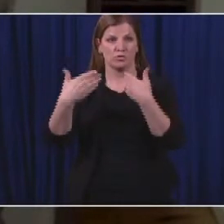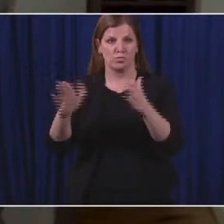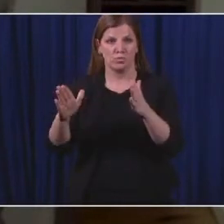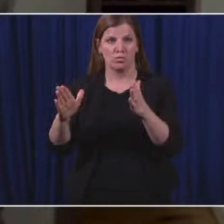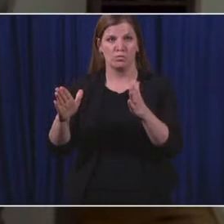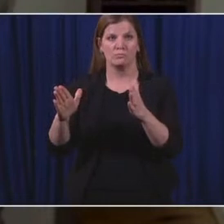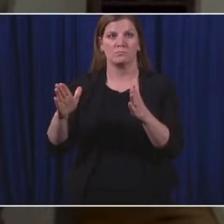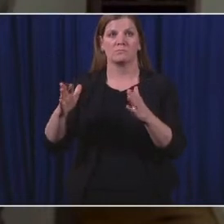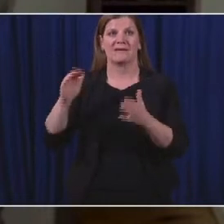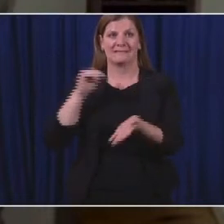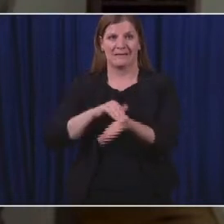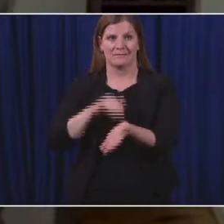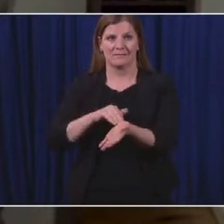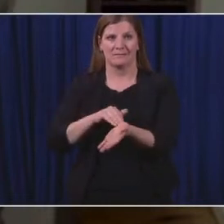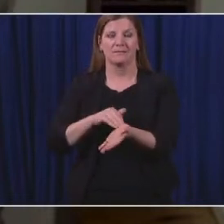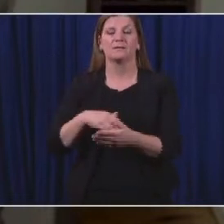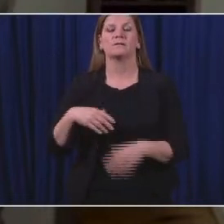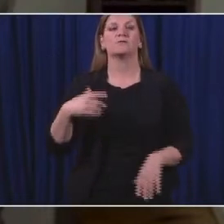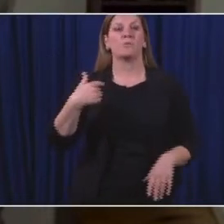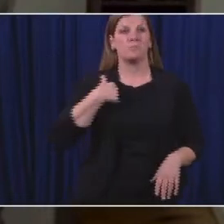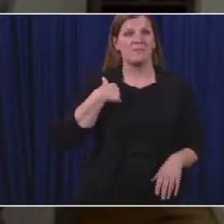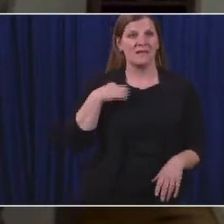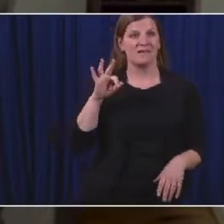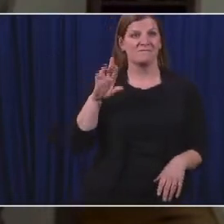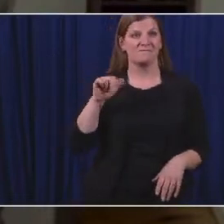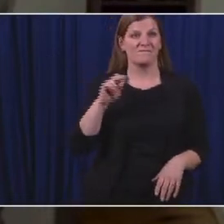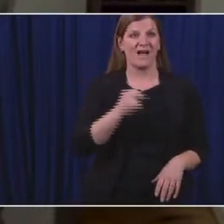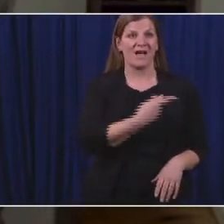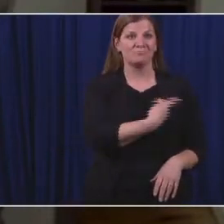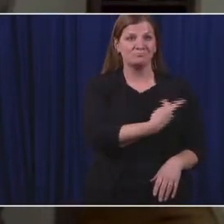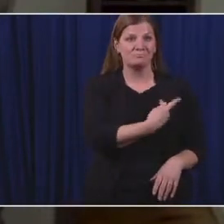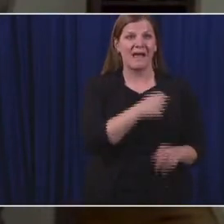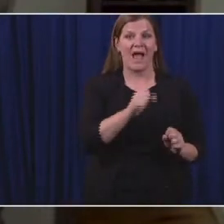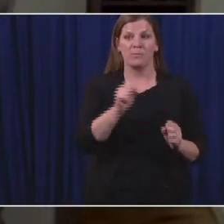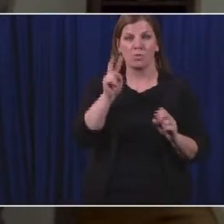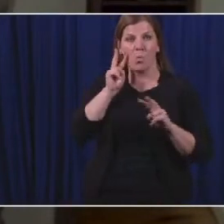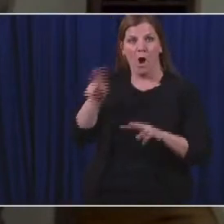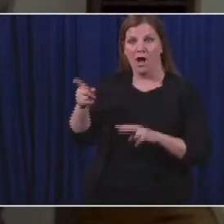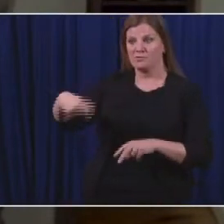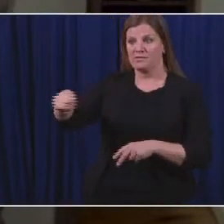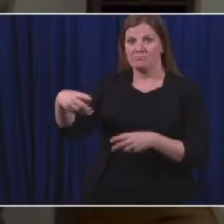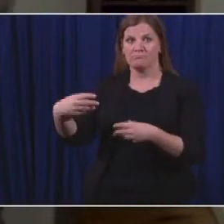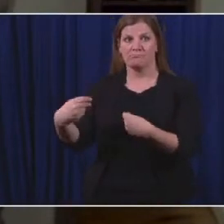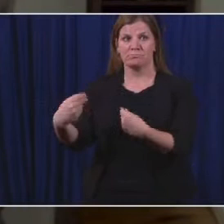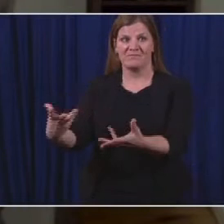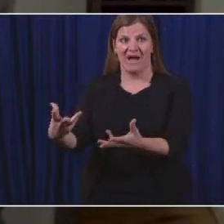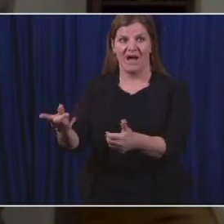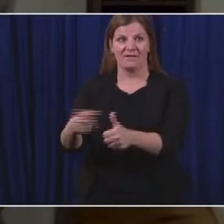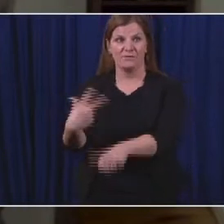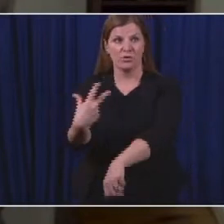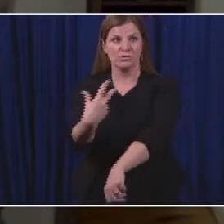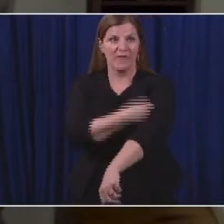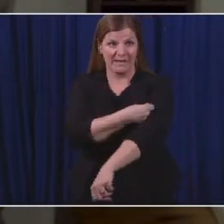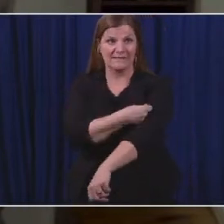resident. Fran and I were able to watch these first vaccines being administered on